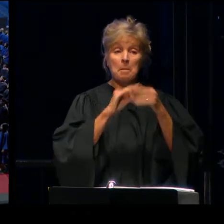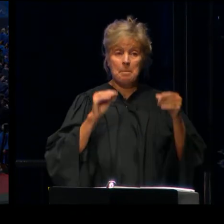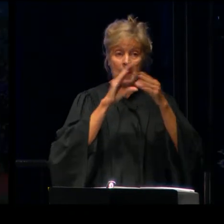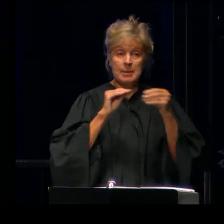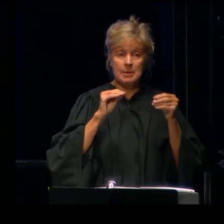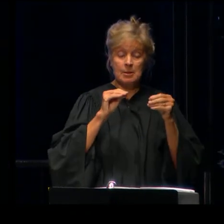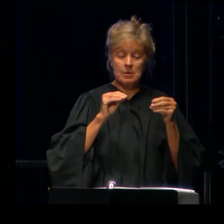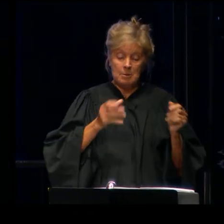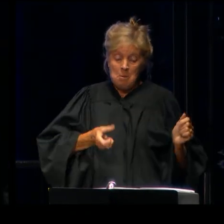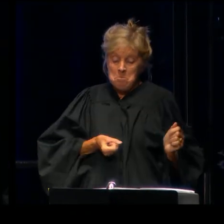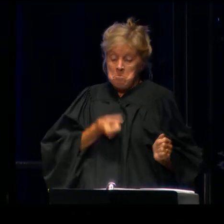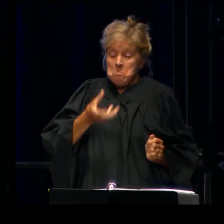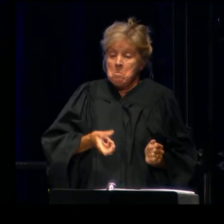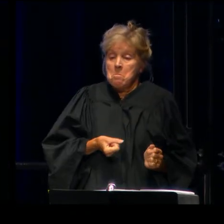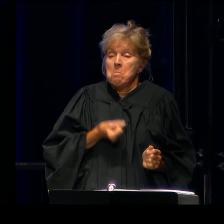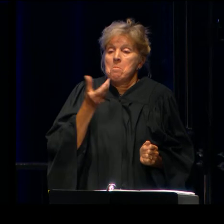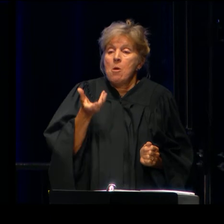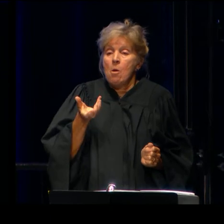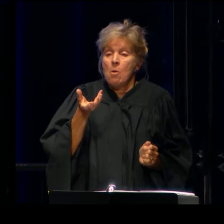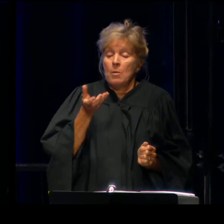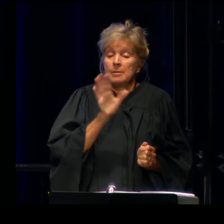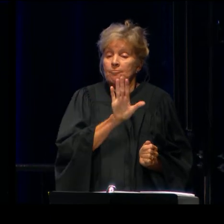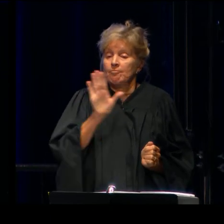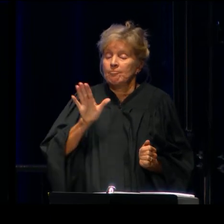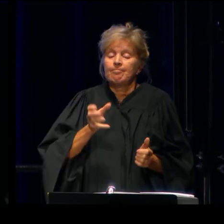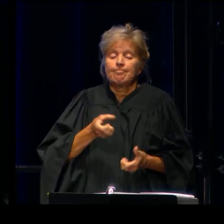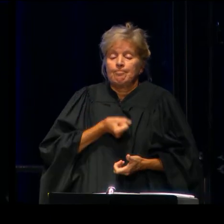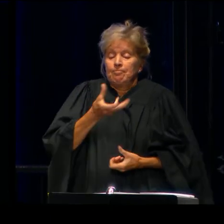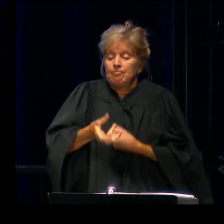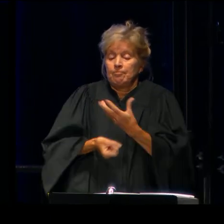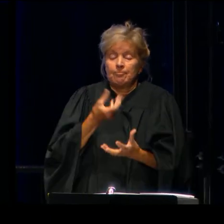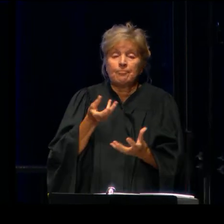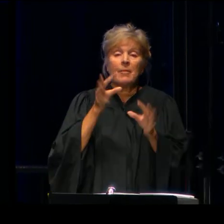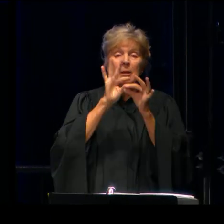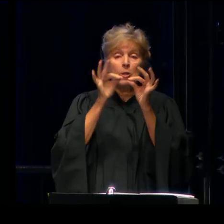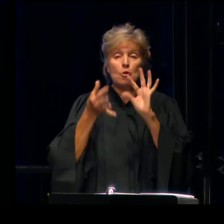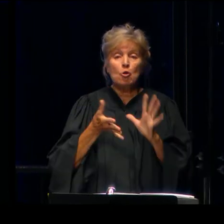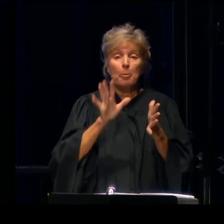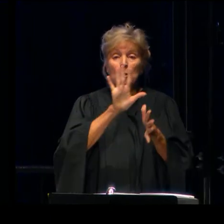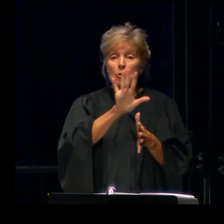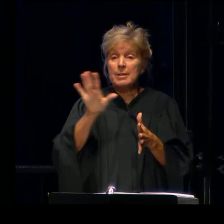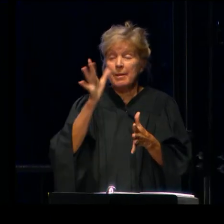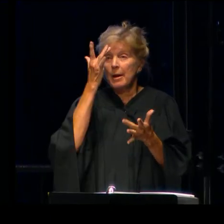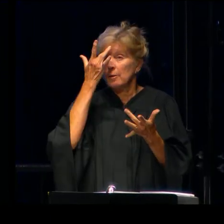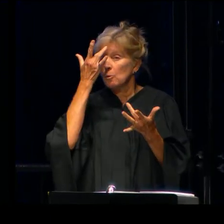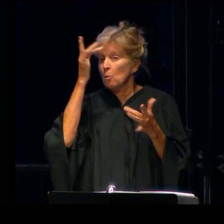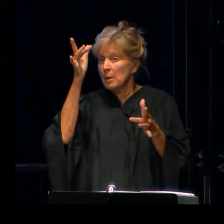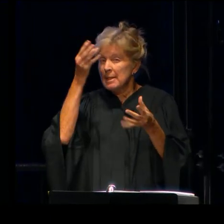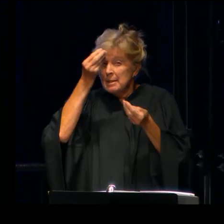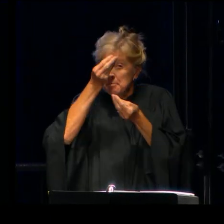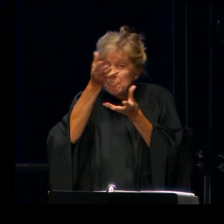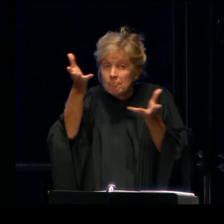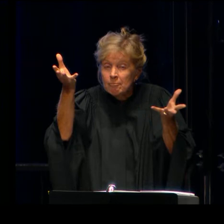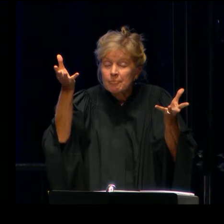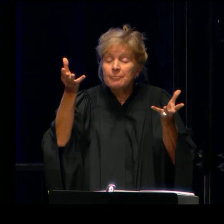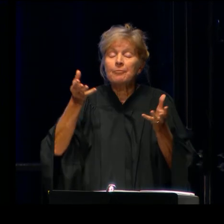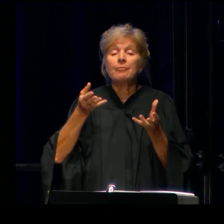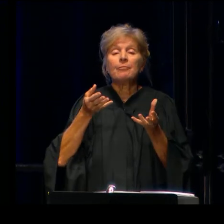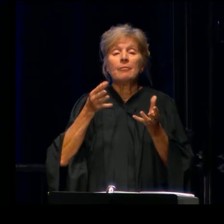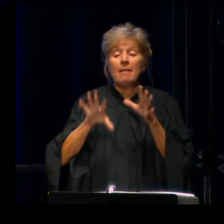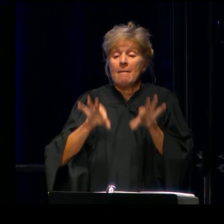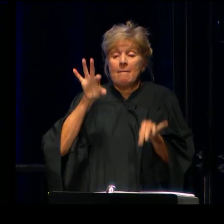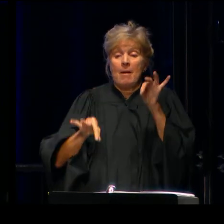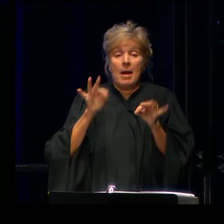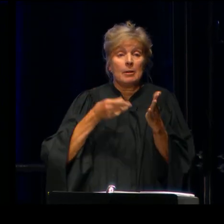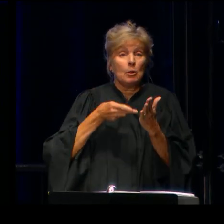the songs of poets, and the wisdom of interpreters, in discoveries of continents